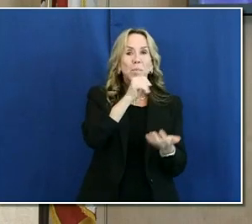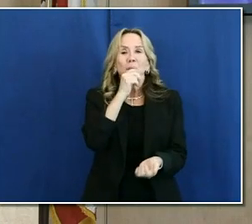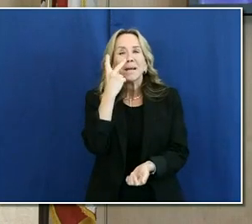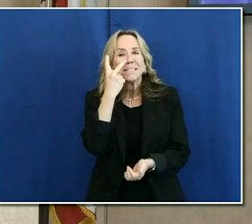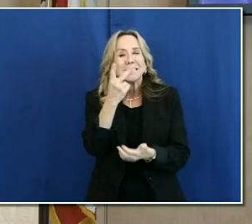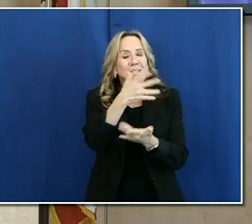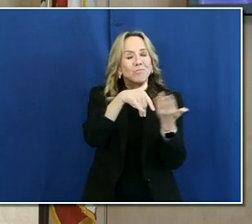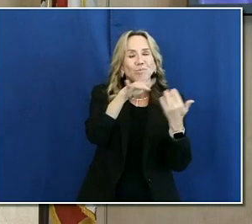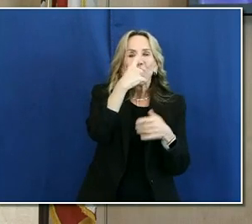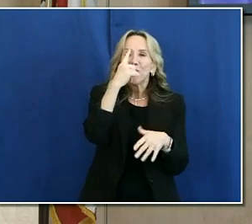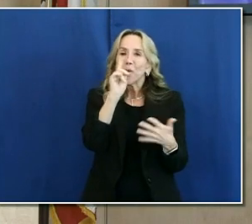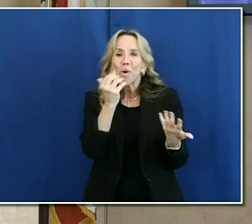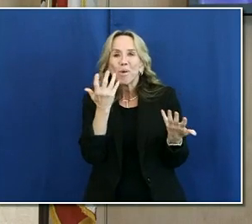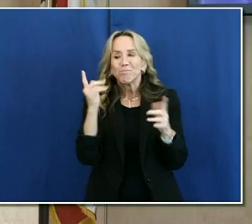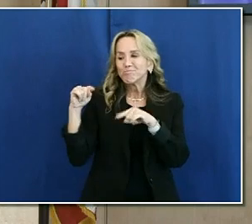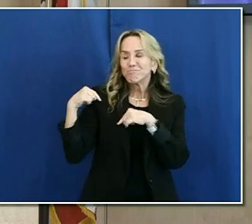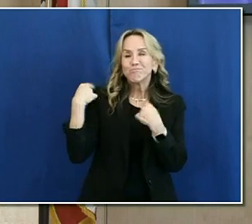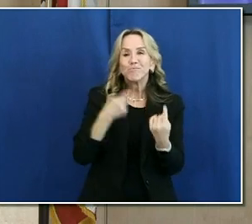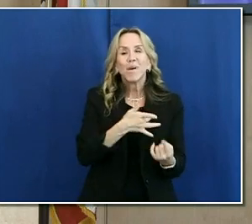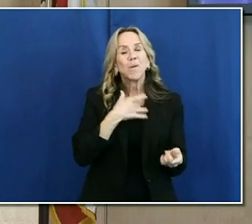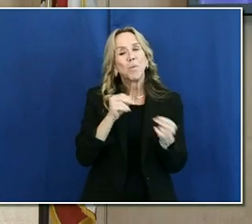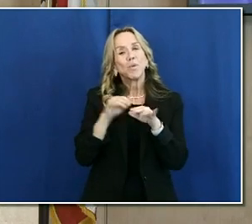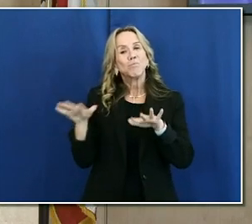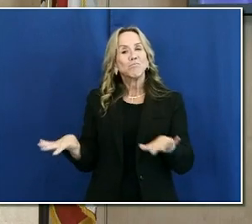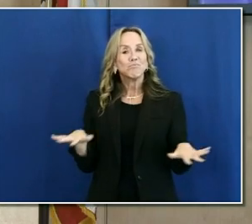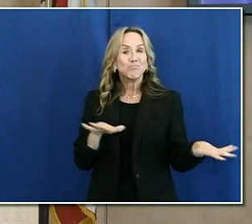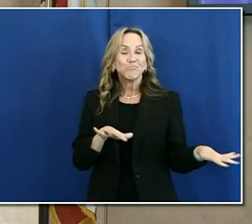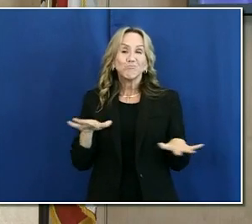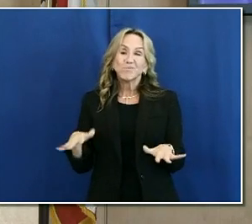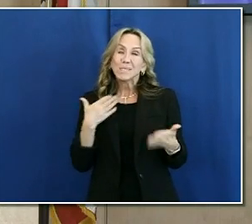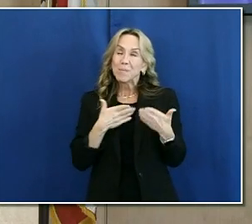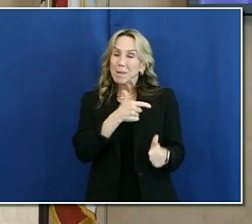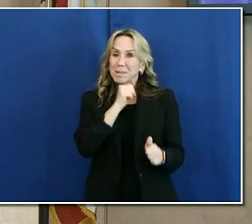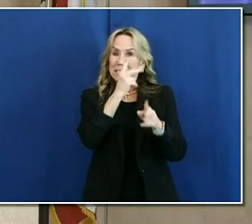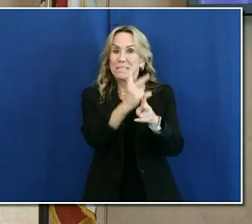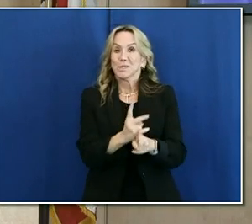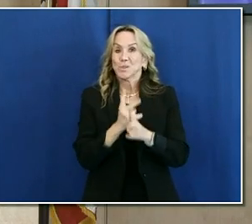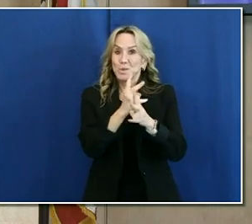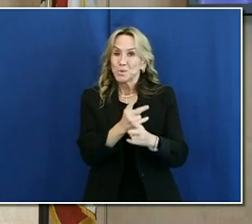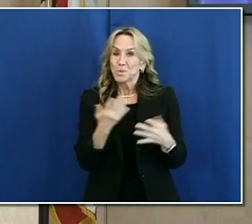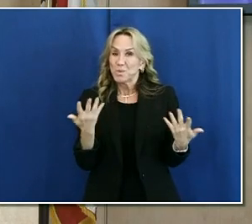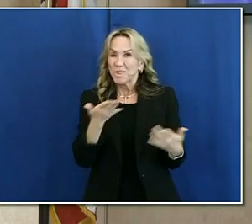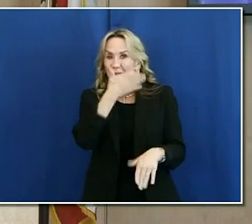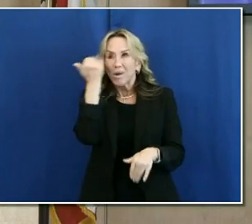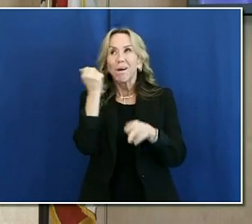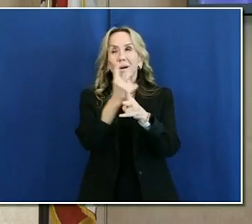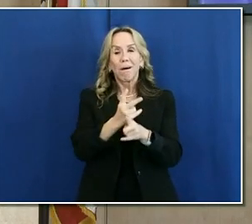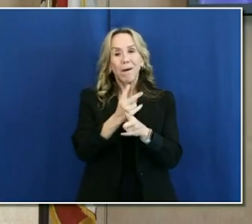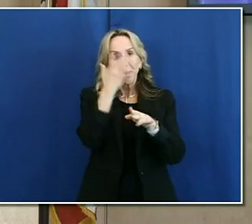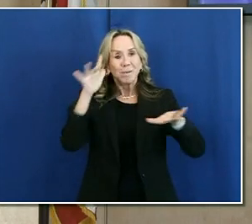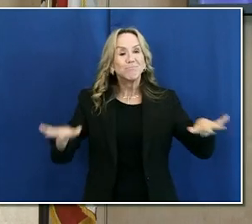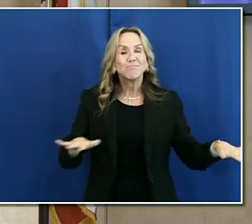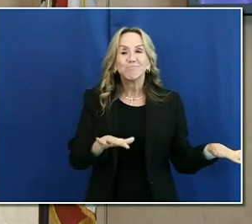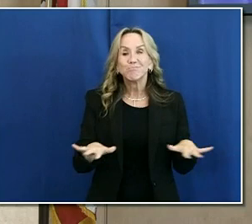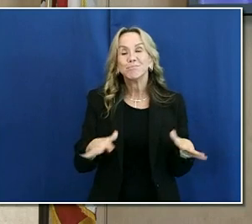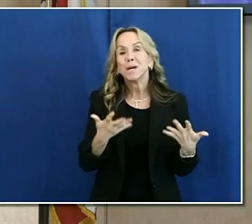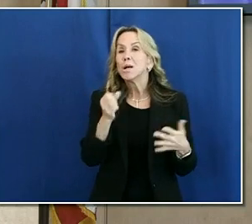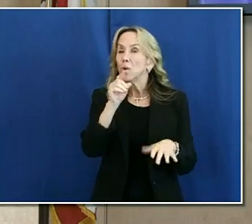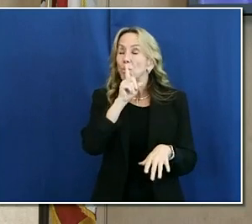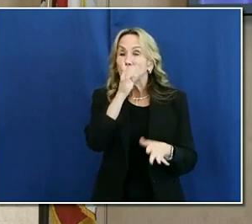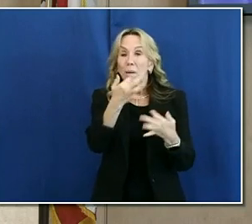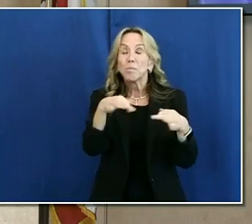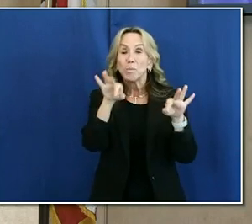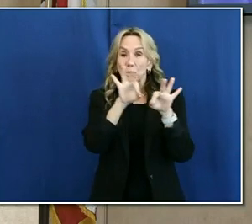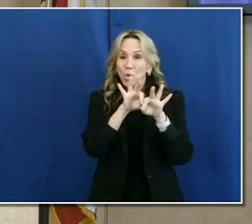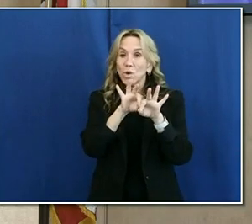a while. They're in a little bit of a relaxed environment. They may be letting their guard down. It's very important in all social interactions